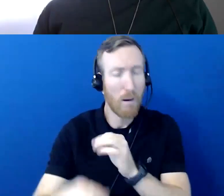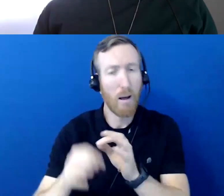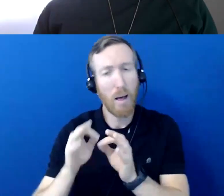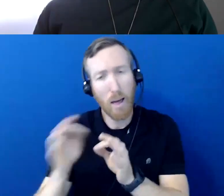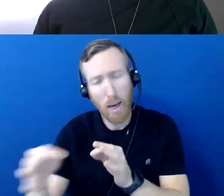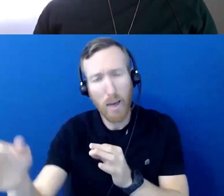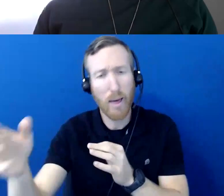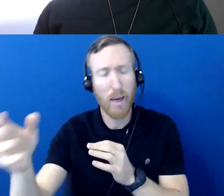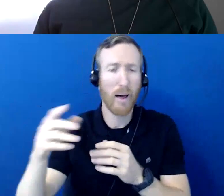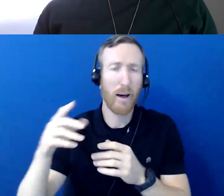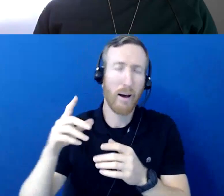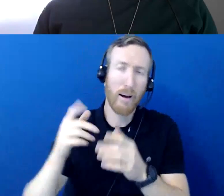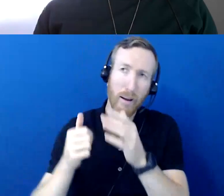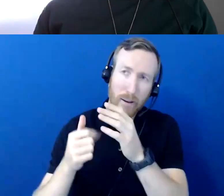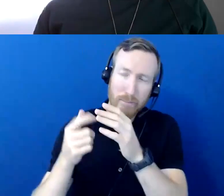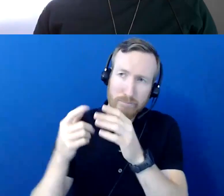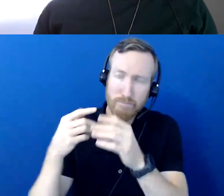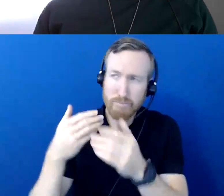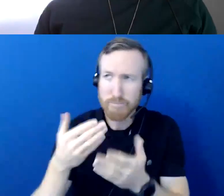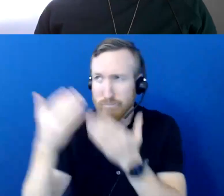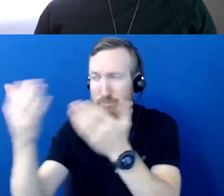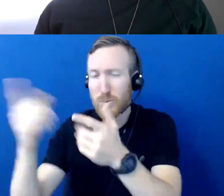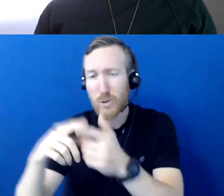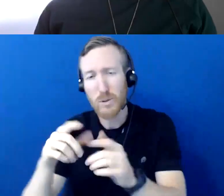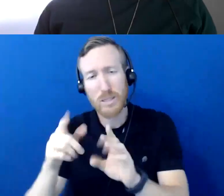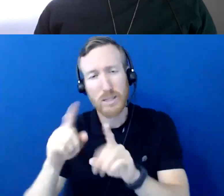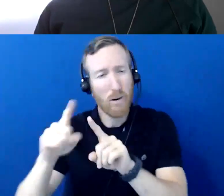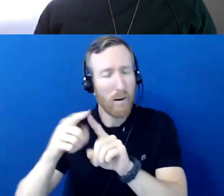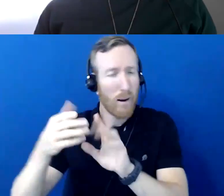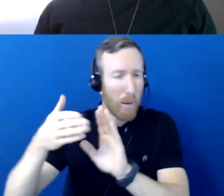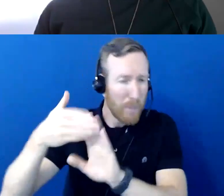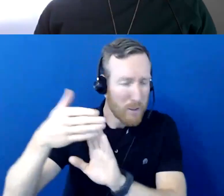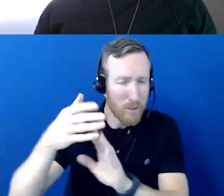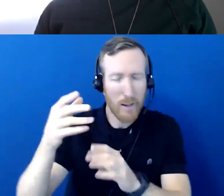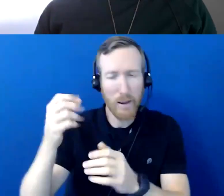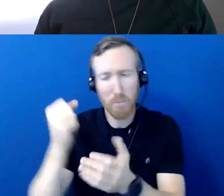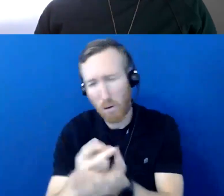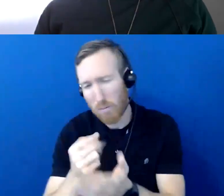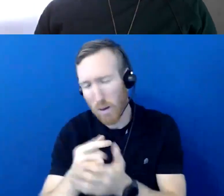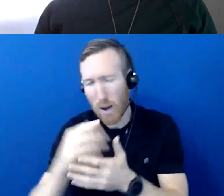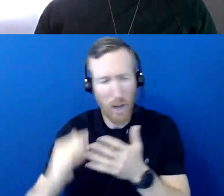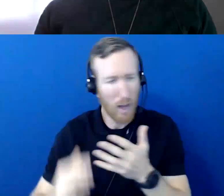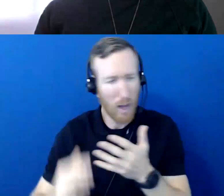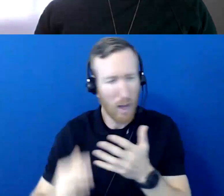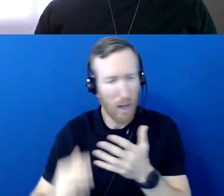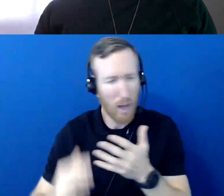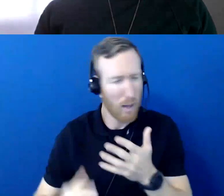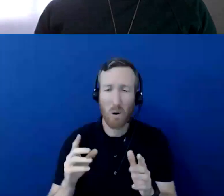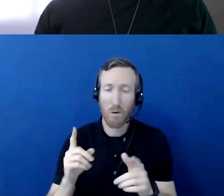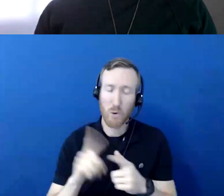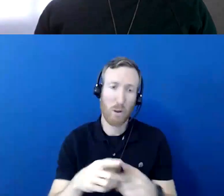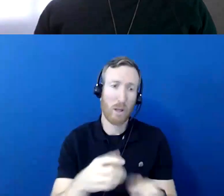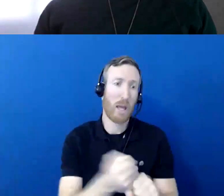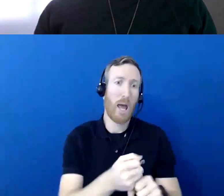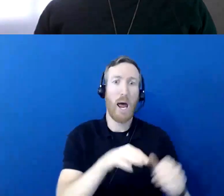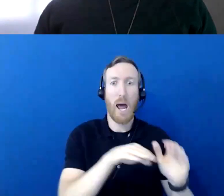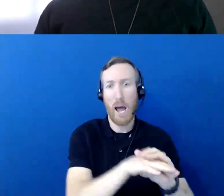administrative steps that have to be completed in order for in the end, the individual to have access to